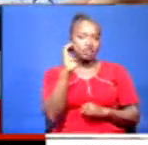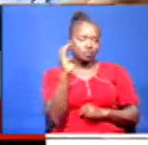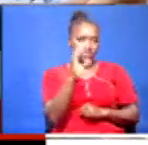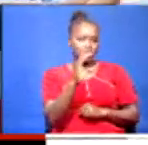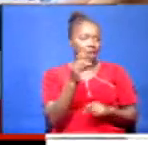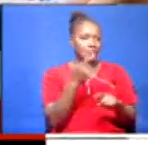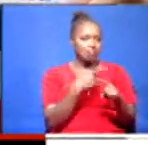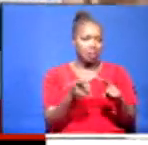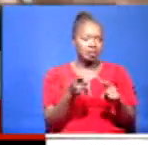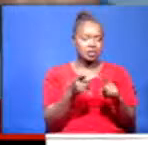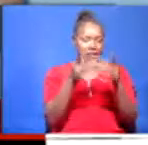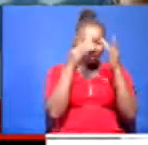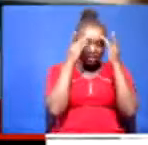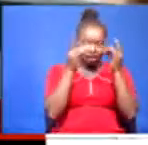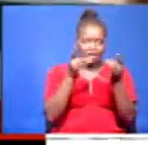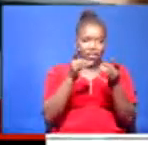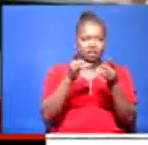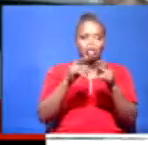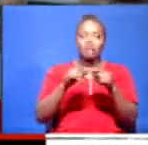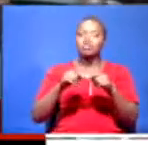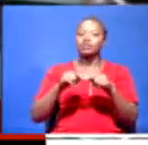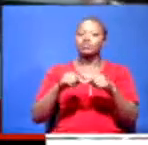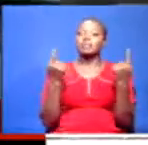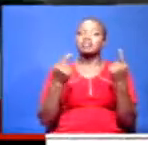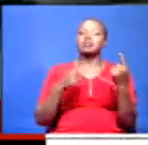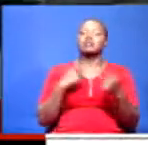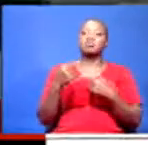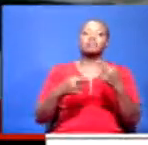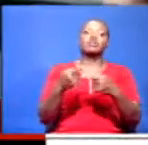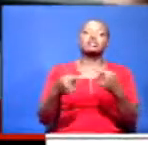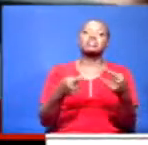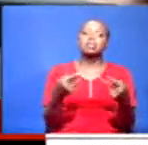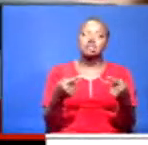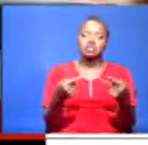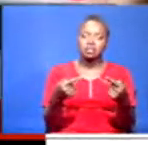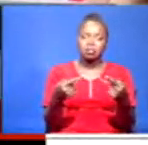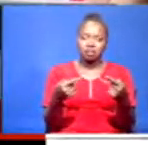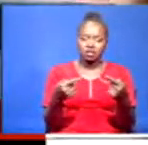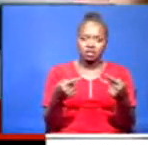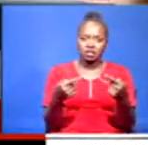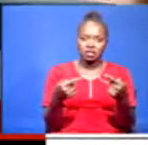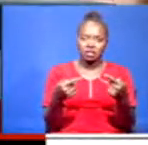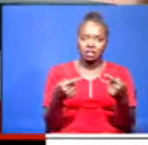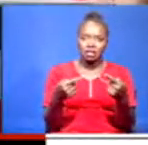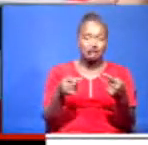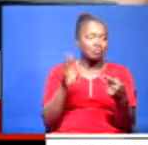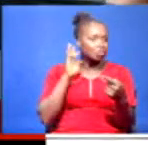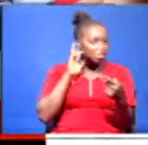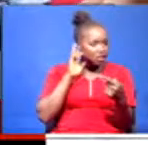Chepukati decided to terminate my process unduly, without reasoning to me,